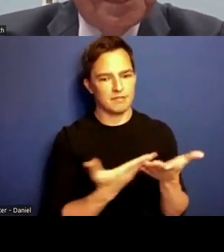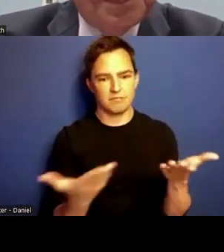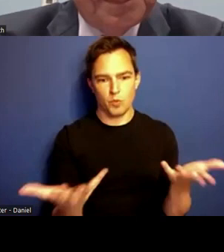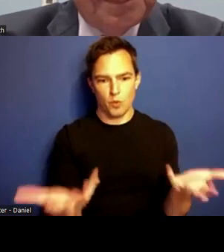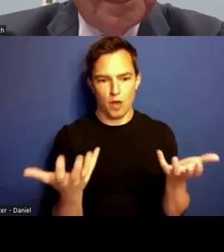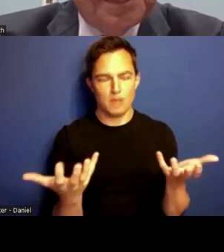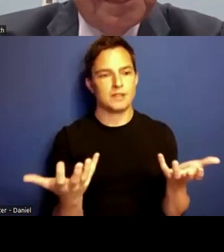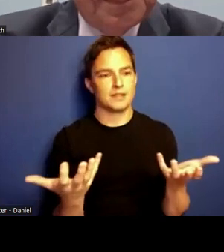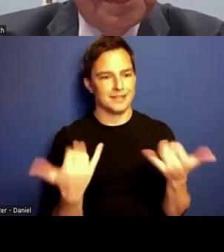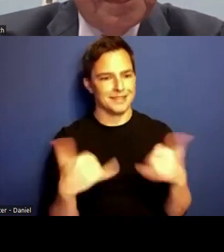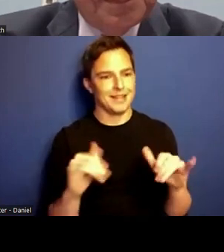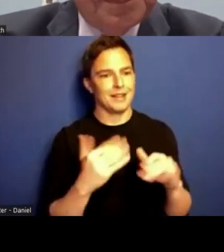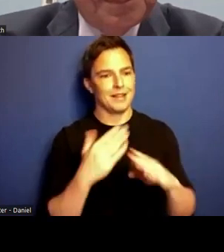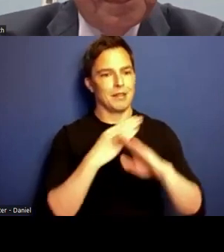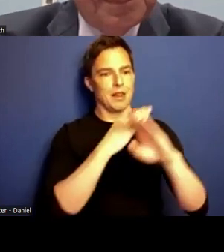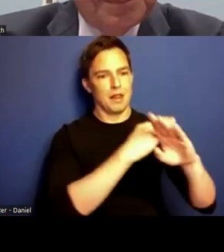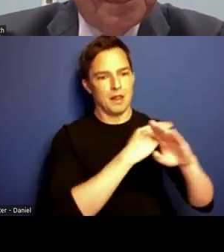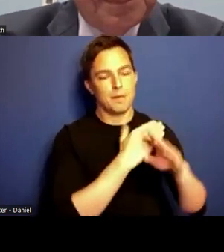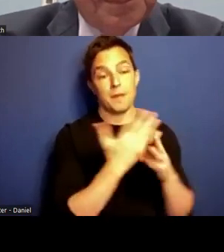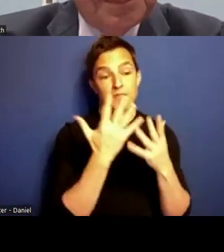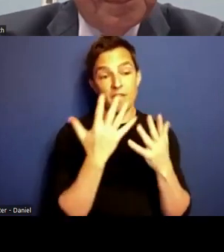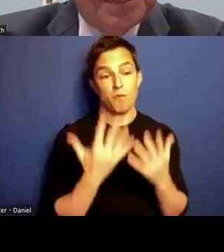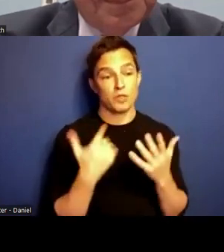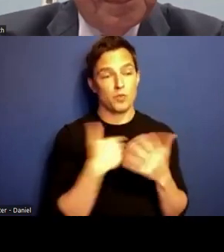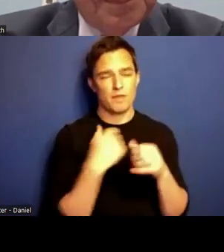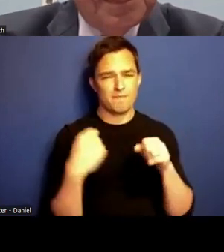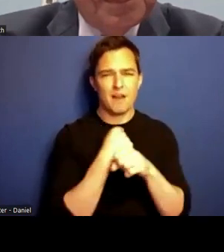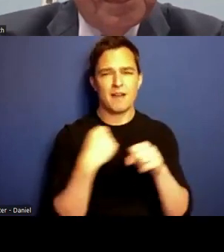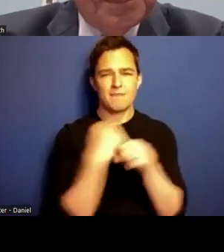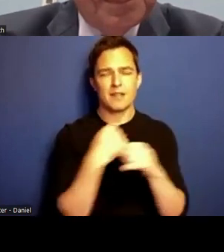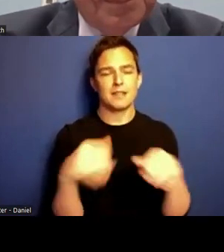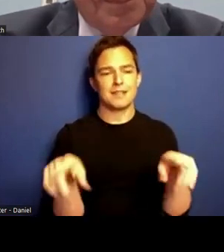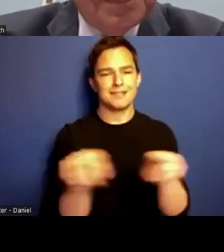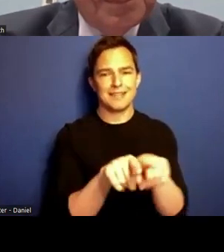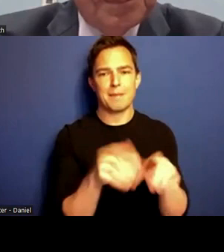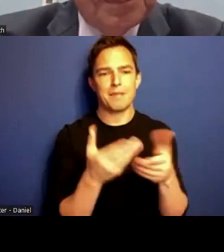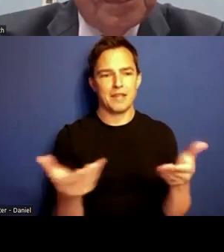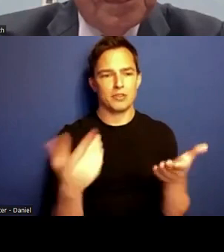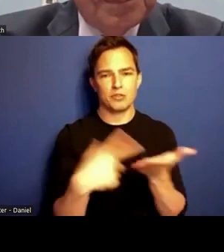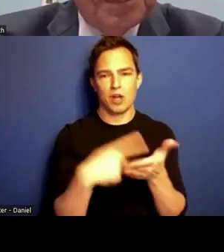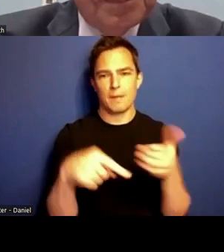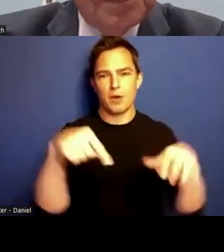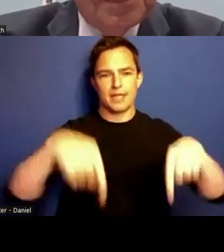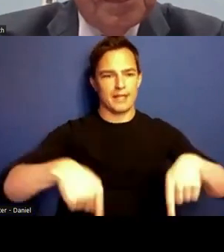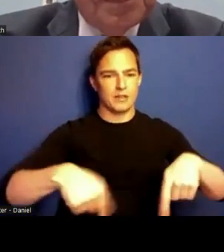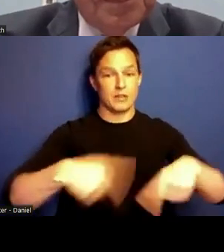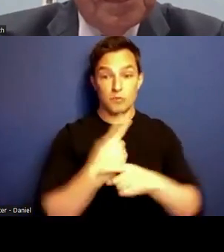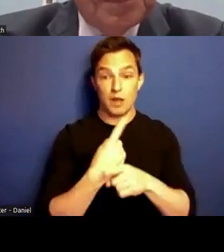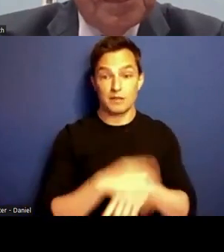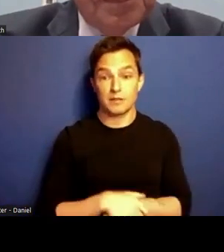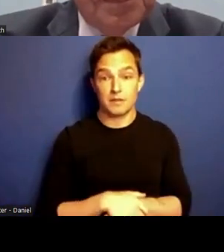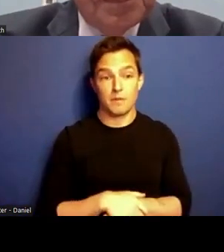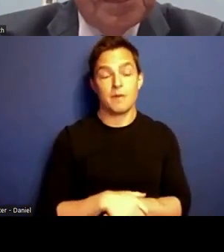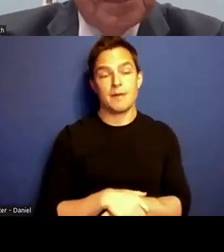And unfortunately, we fight the same things that you all are talking about here, right? And